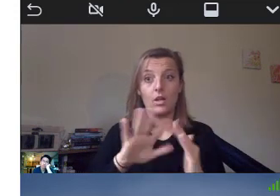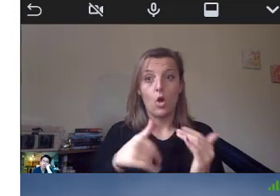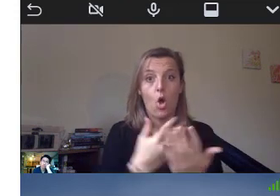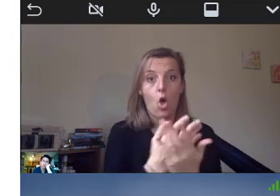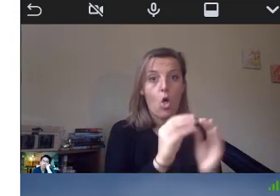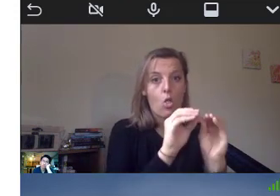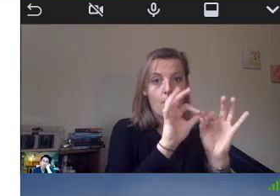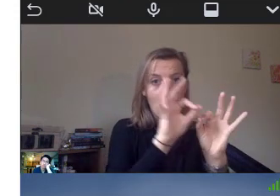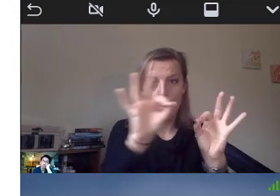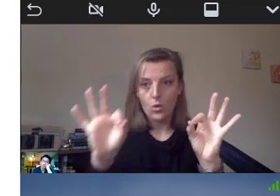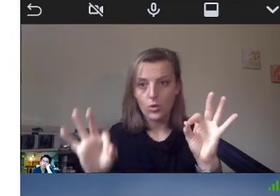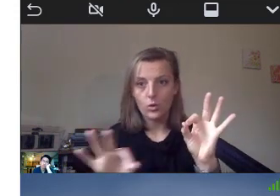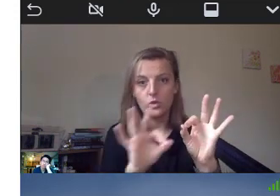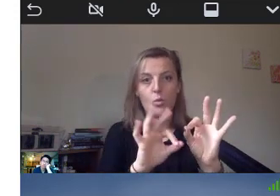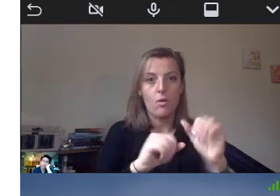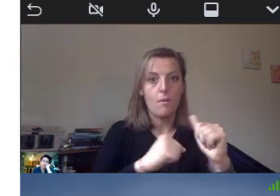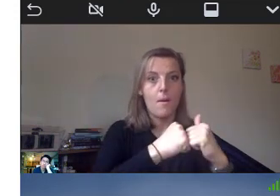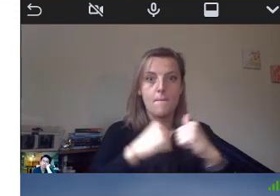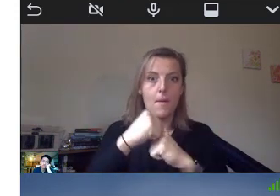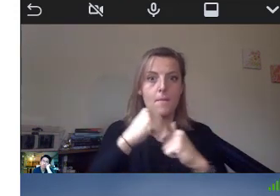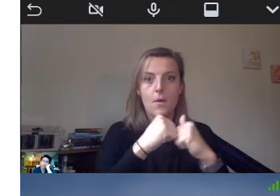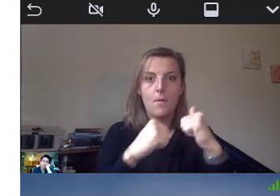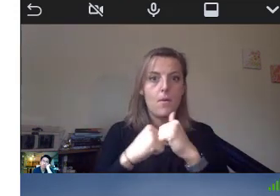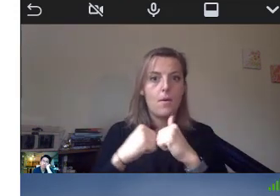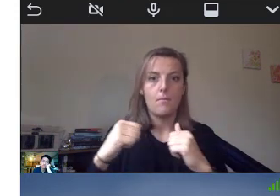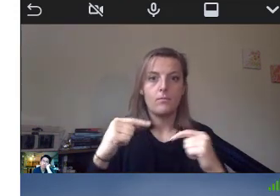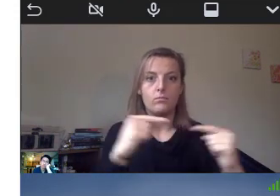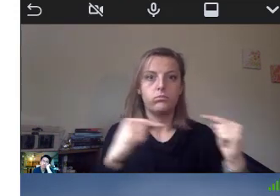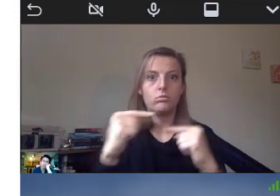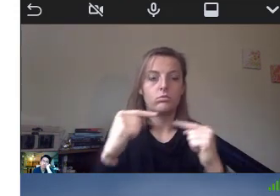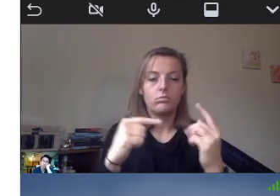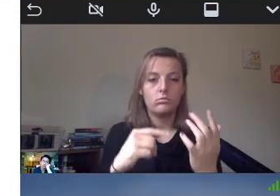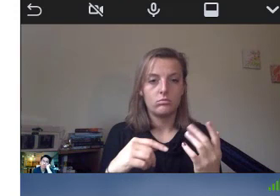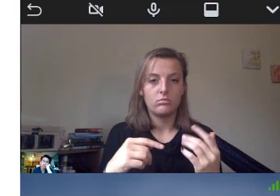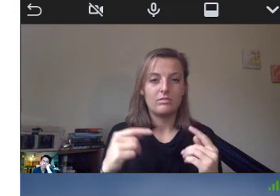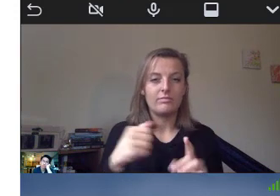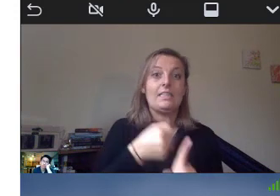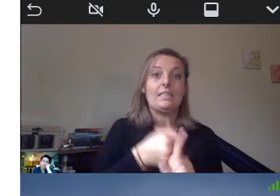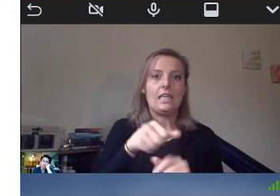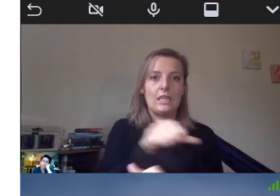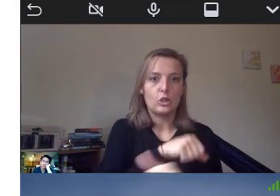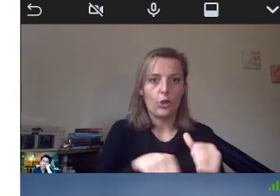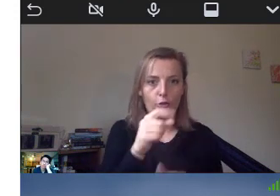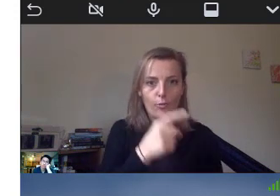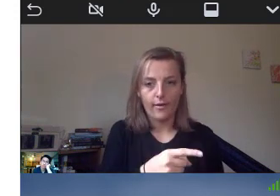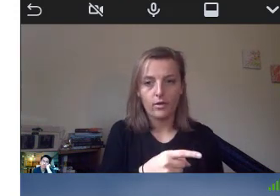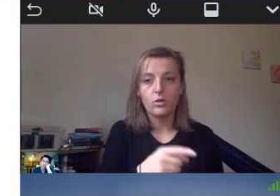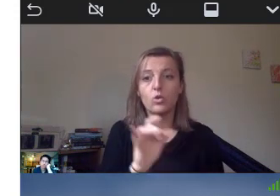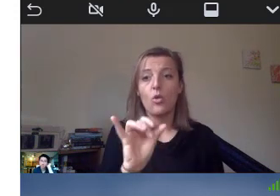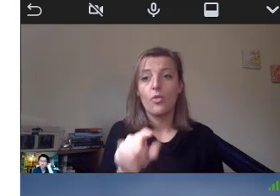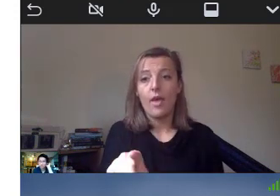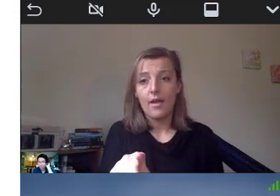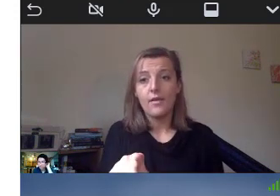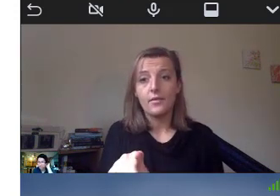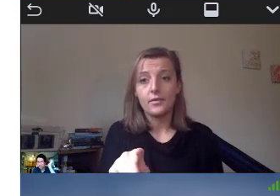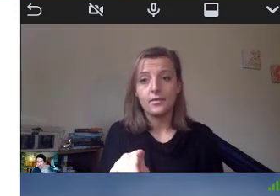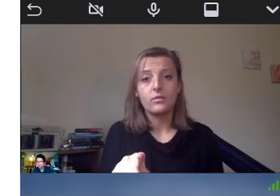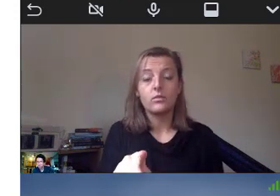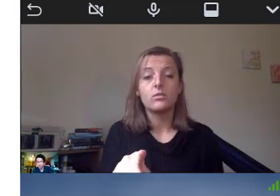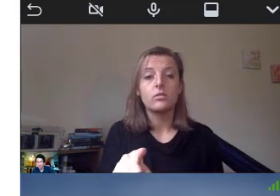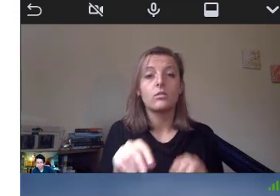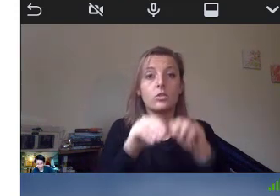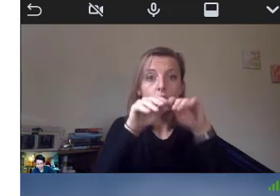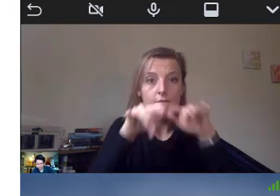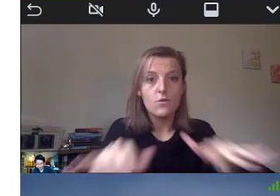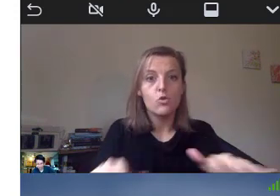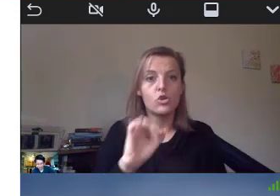solid, right? And we call that diffusion of heat. So that's this transfer of heat in sort of a conducting